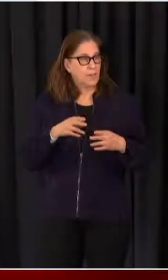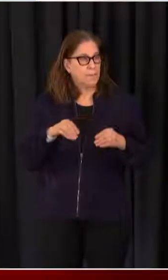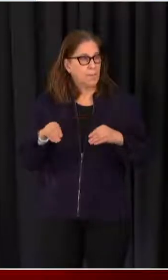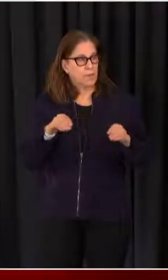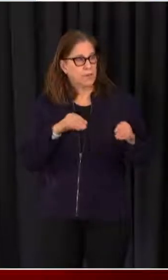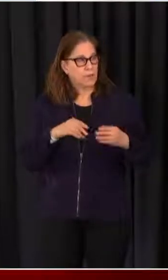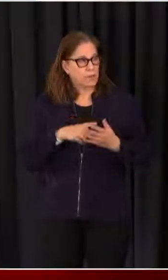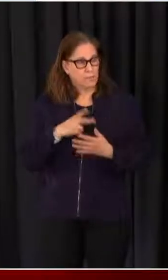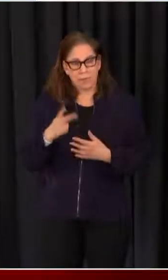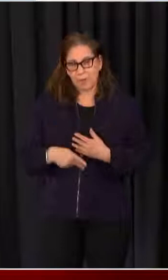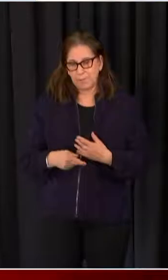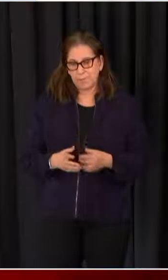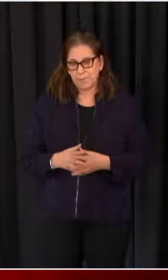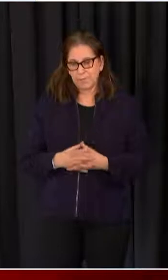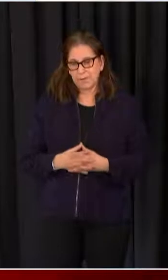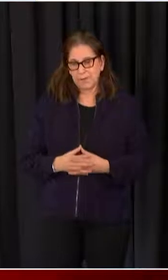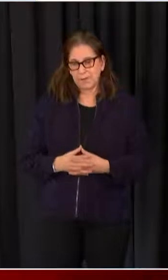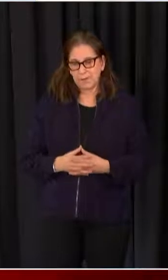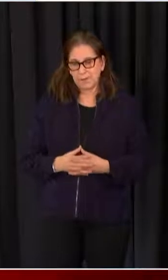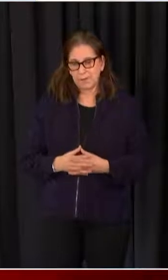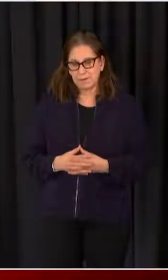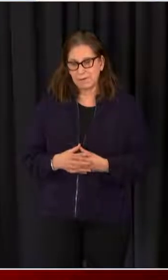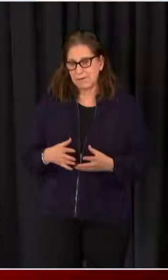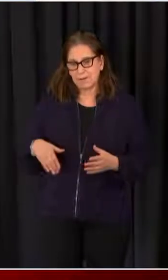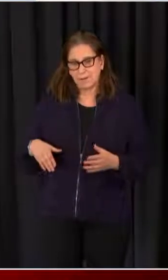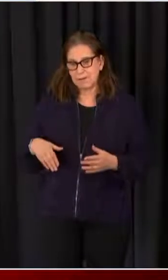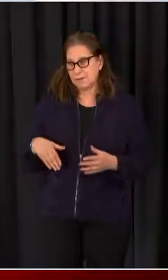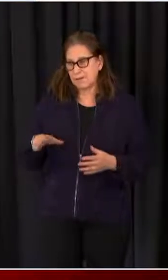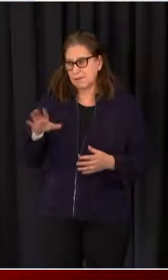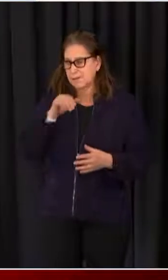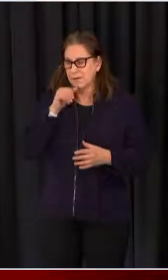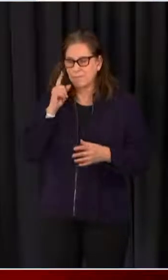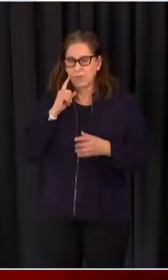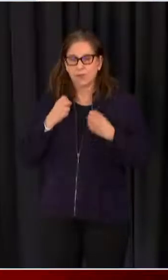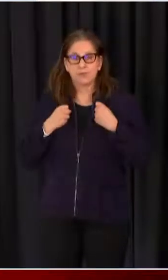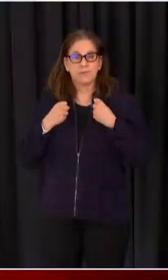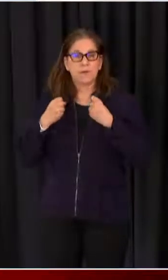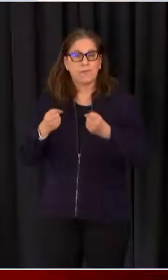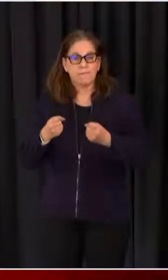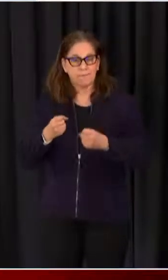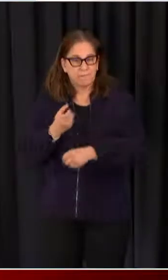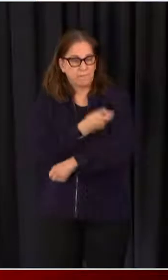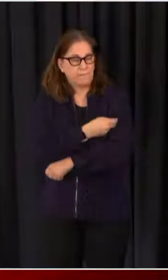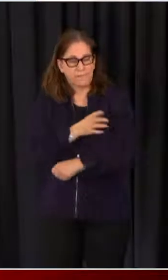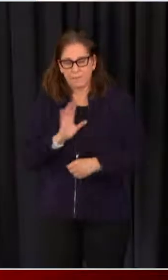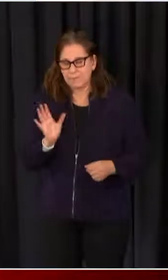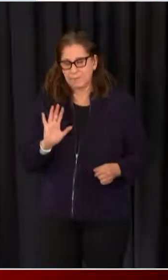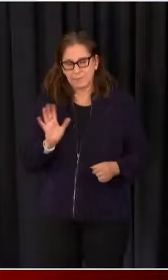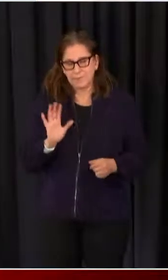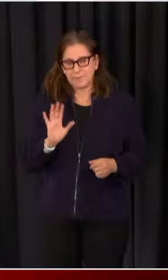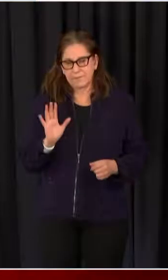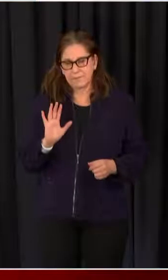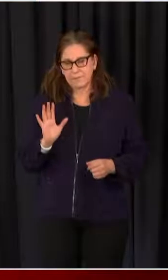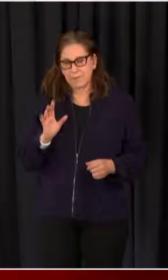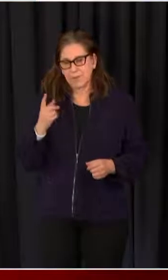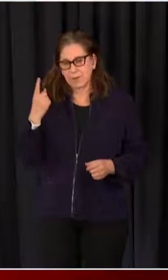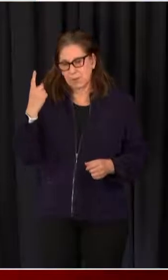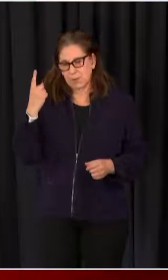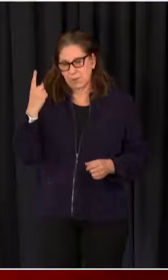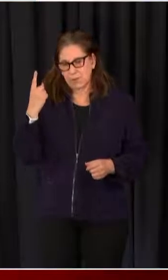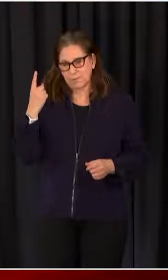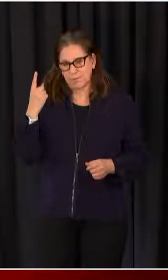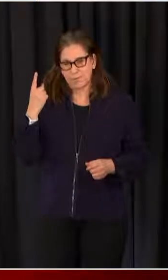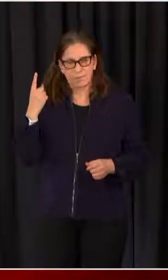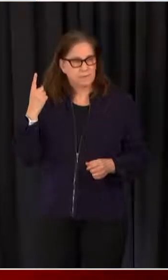about mobile differently. I'm not thinking about mobile as in driving a van around a community. Mobile for us is like a one-day site